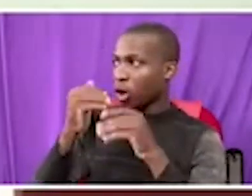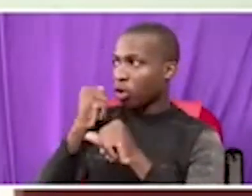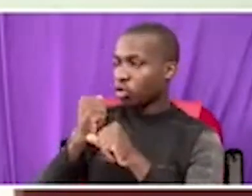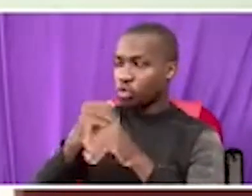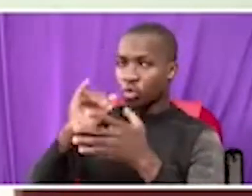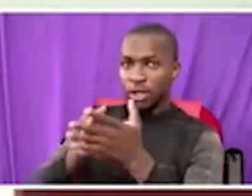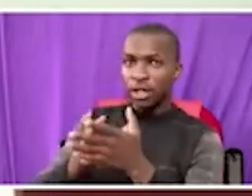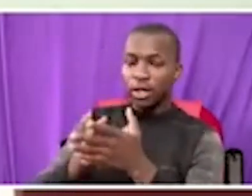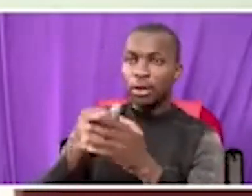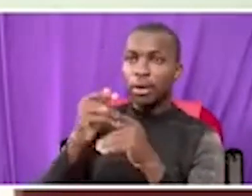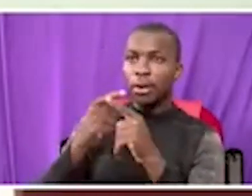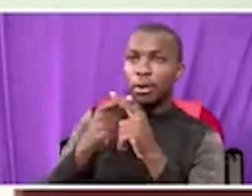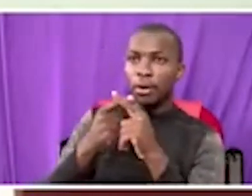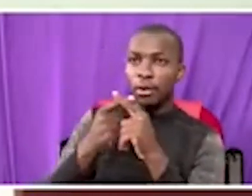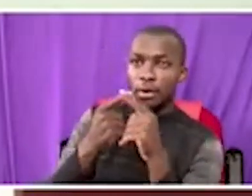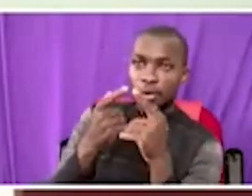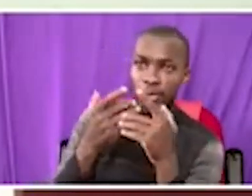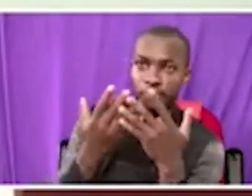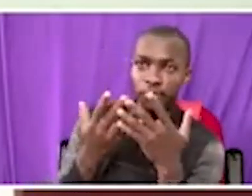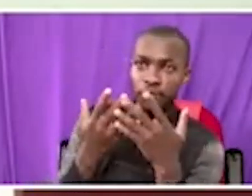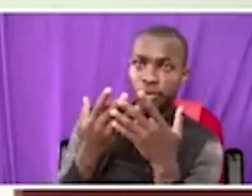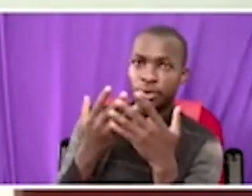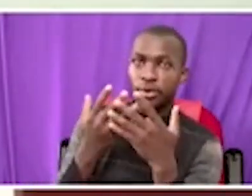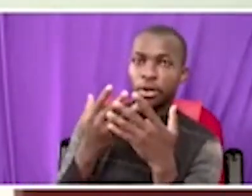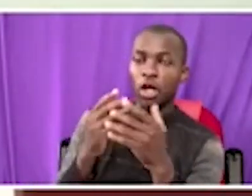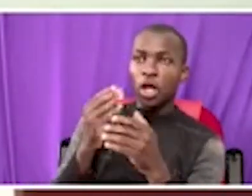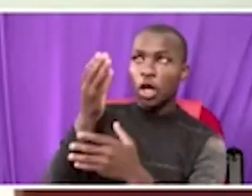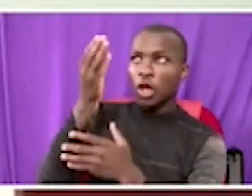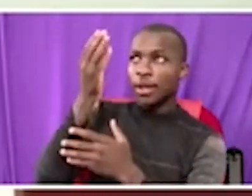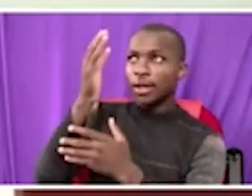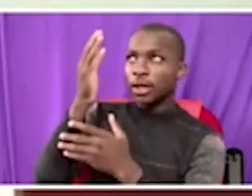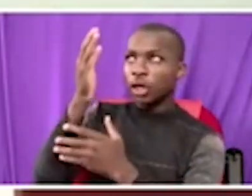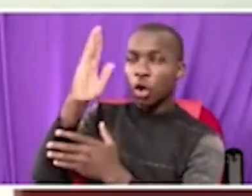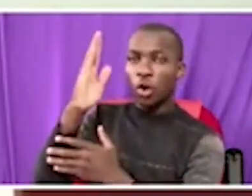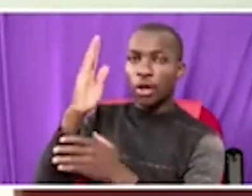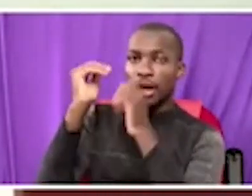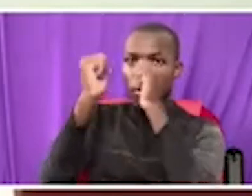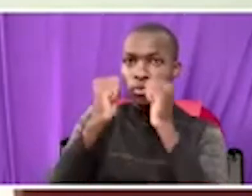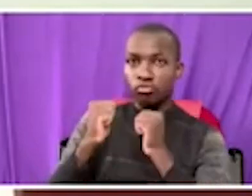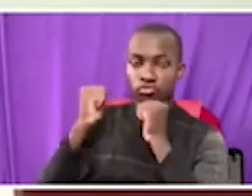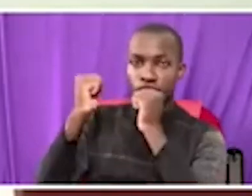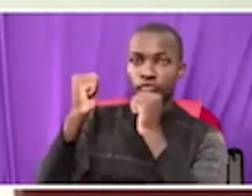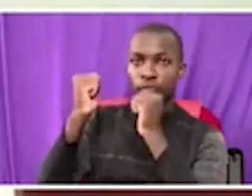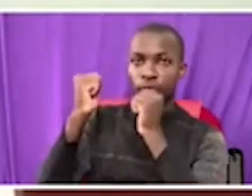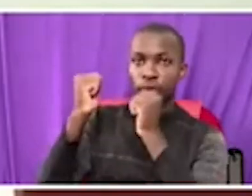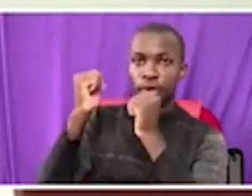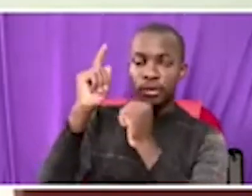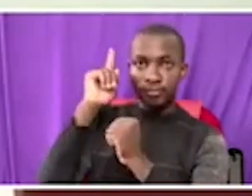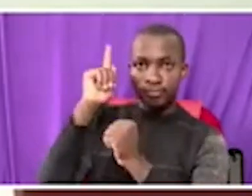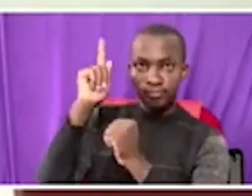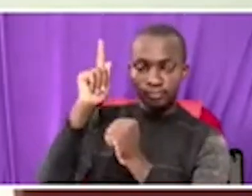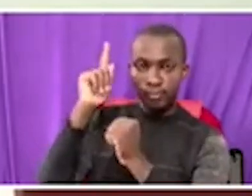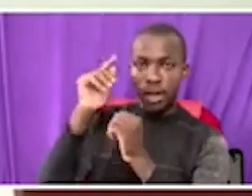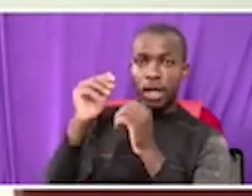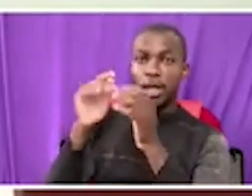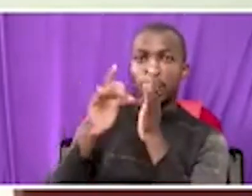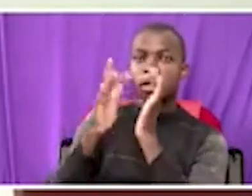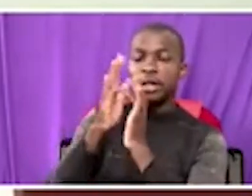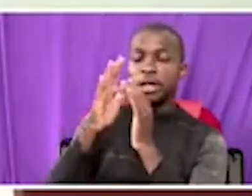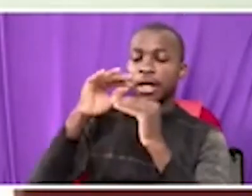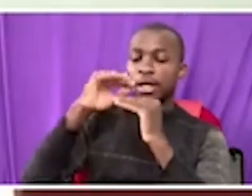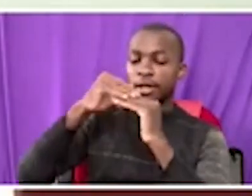leave it to them. He is almighty. He is benevolent. He is the